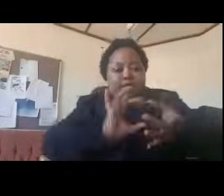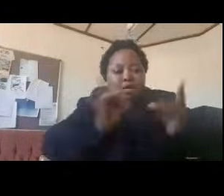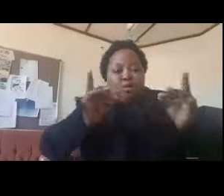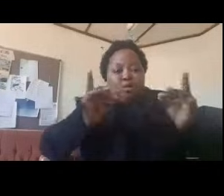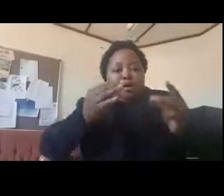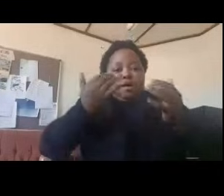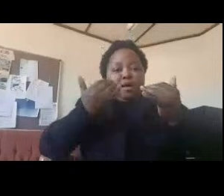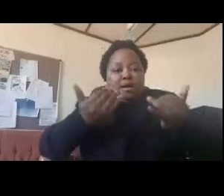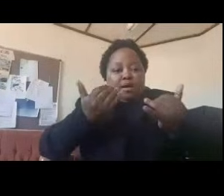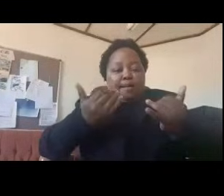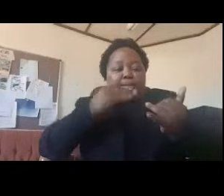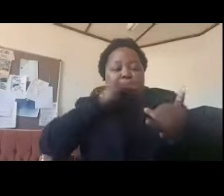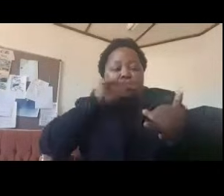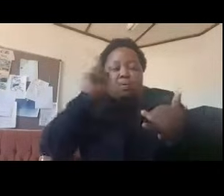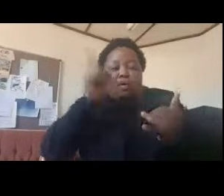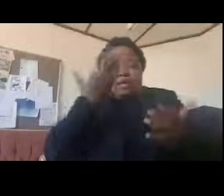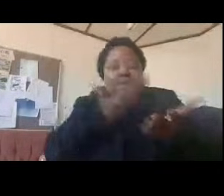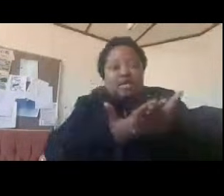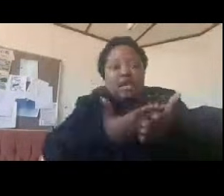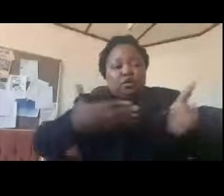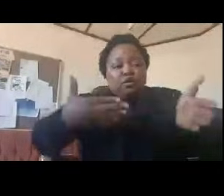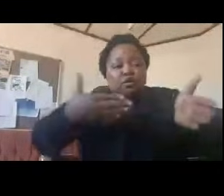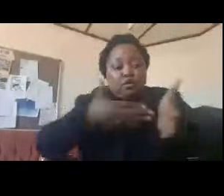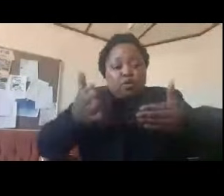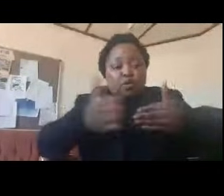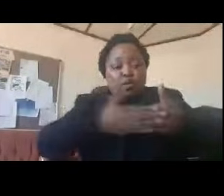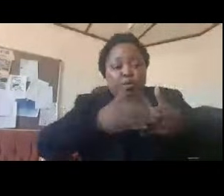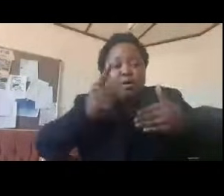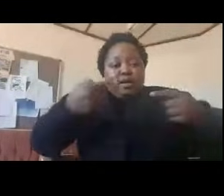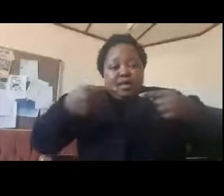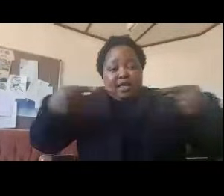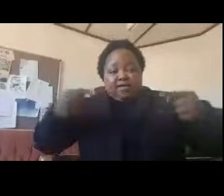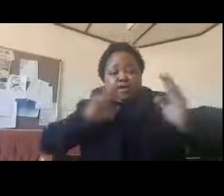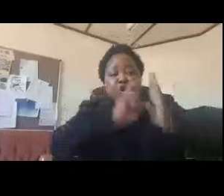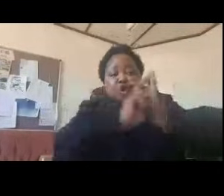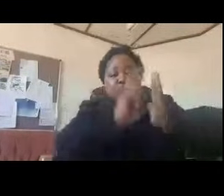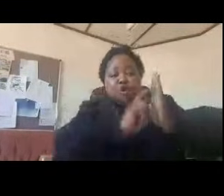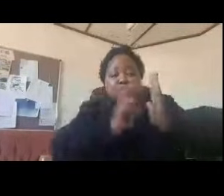that bridges the gap between the law and the living room. How does it work?